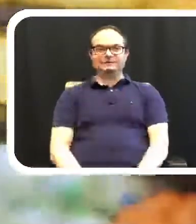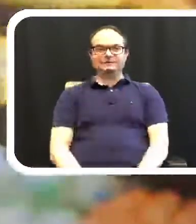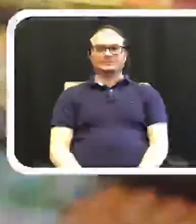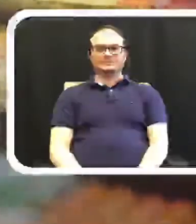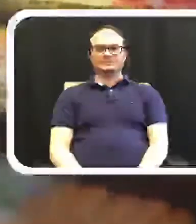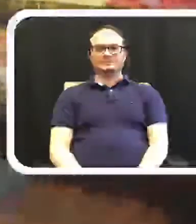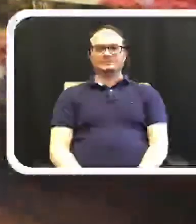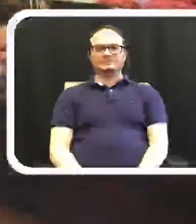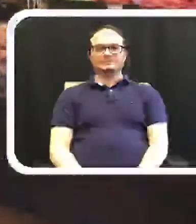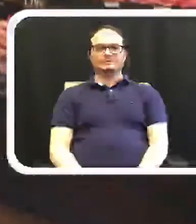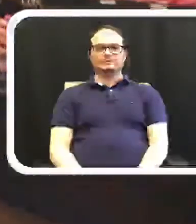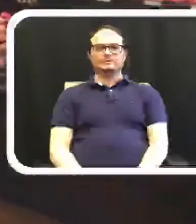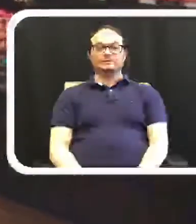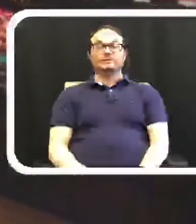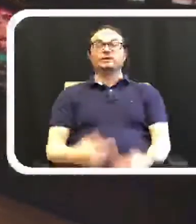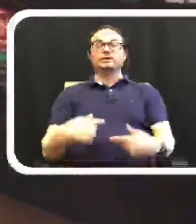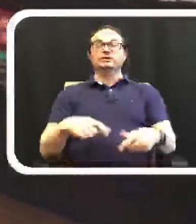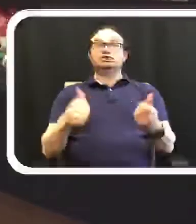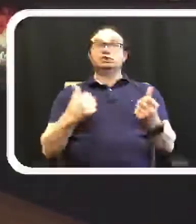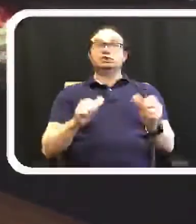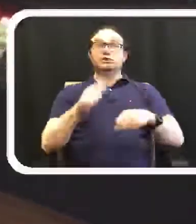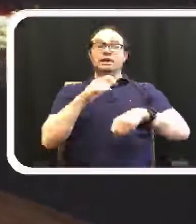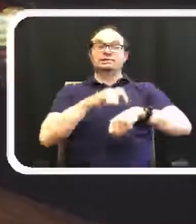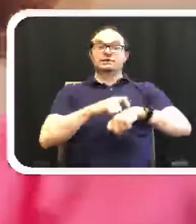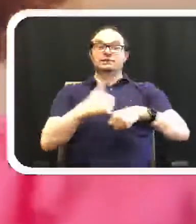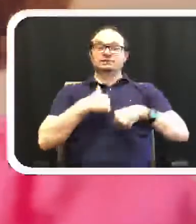In trying times, I'm here for my community.